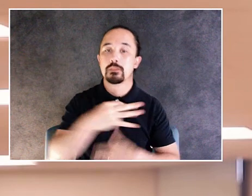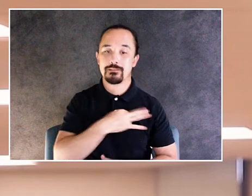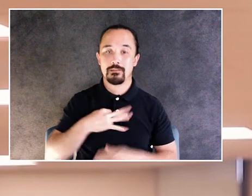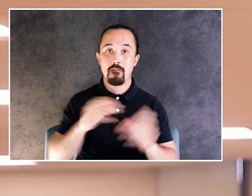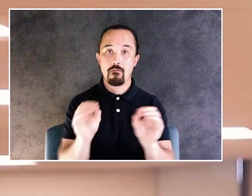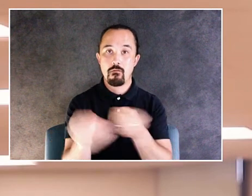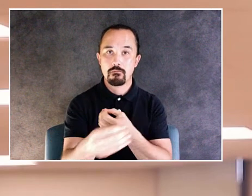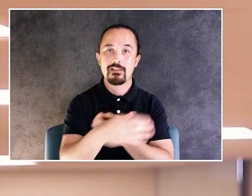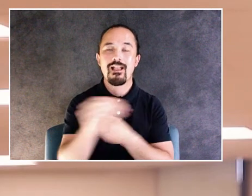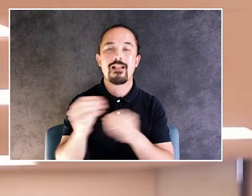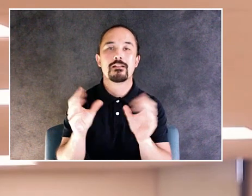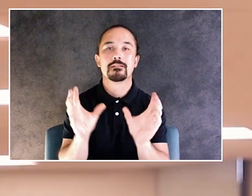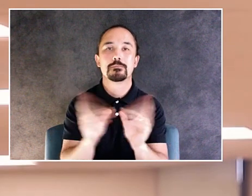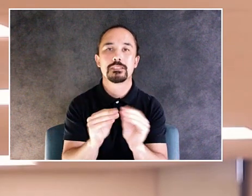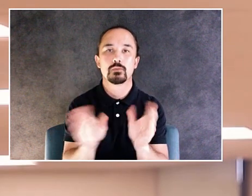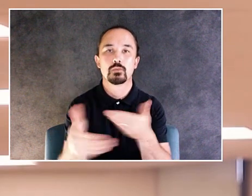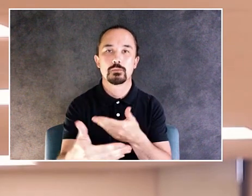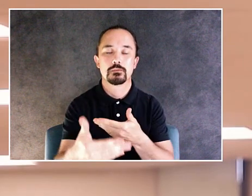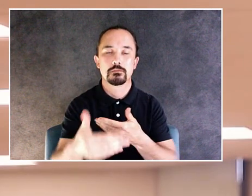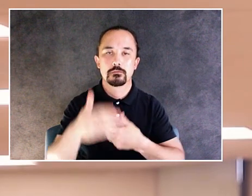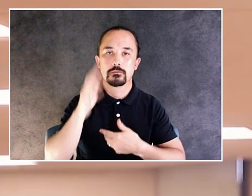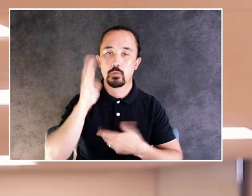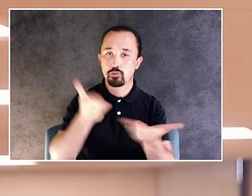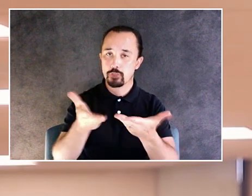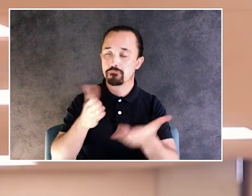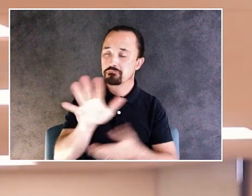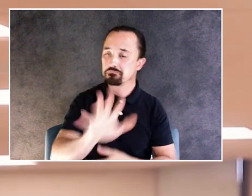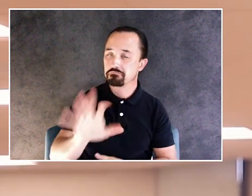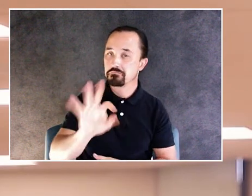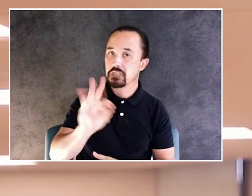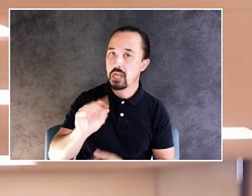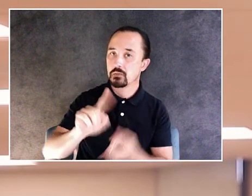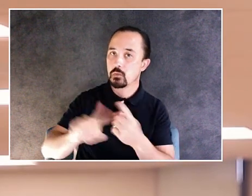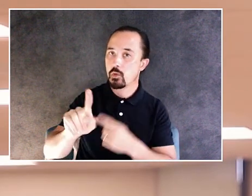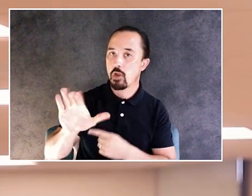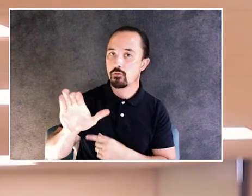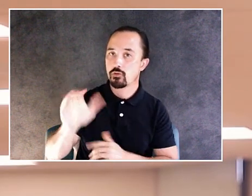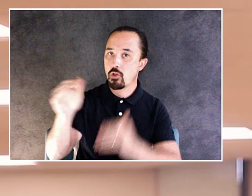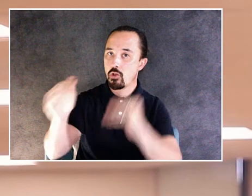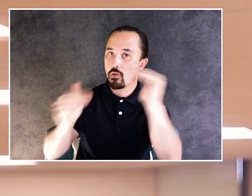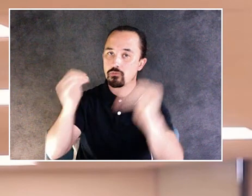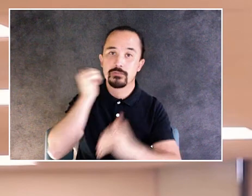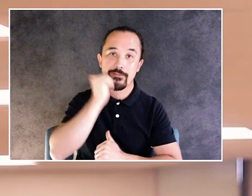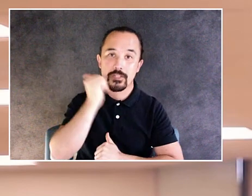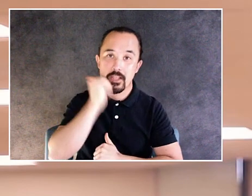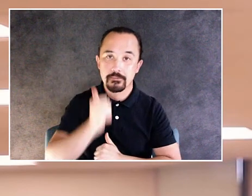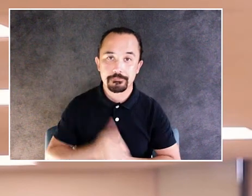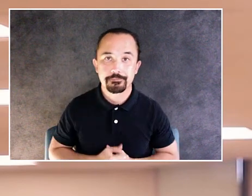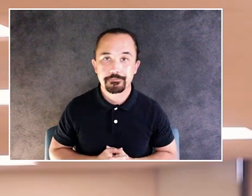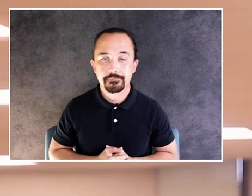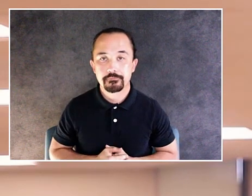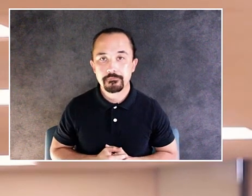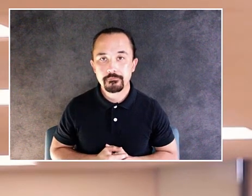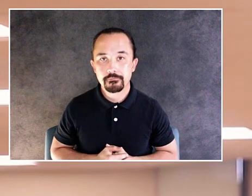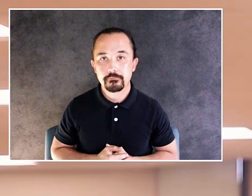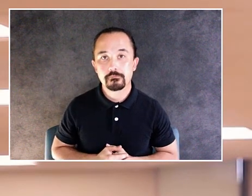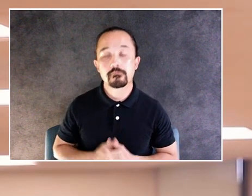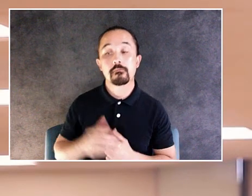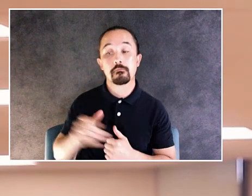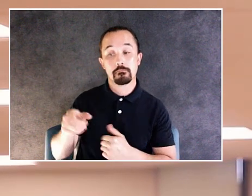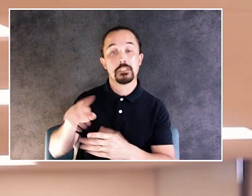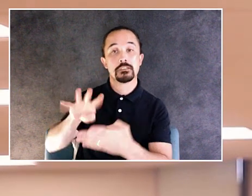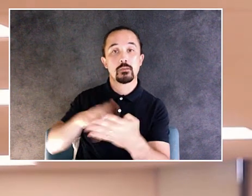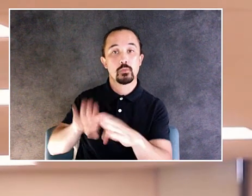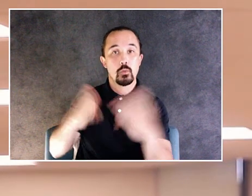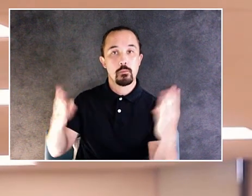meeting rooms. It will serve approximately 90 to 100 individual adults per day. The facility is scheduled to open in the